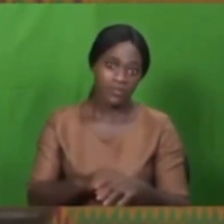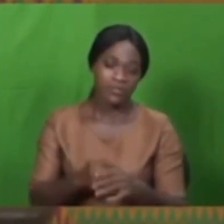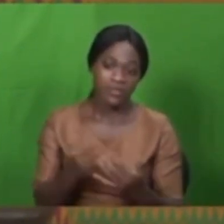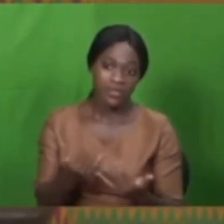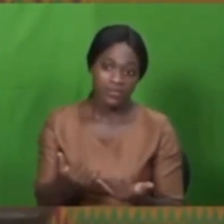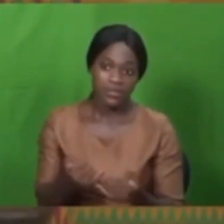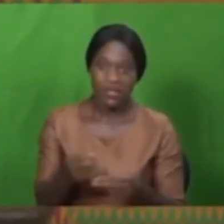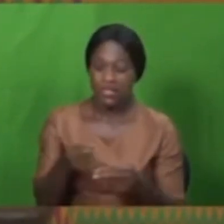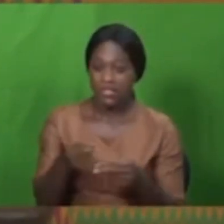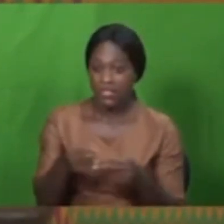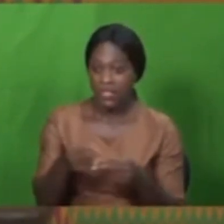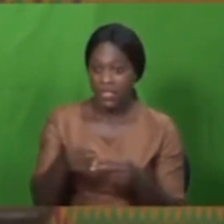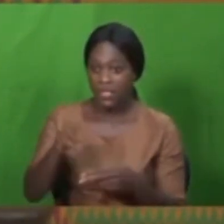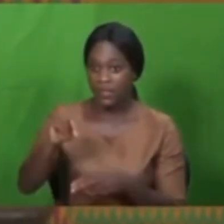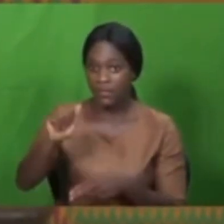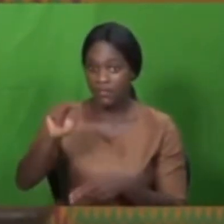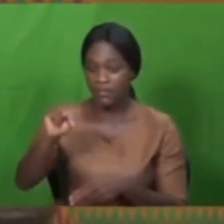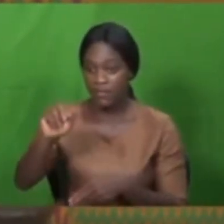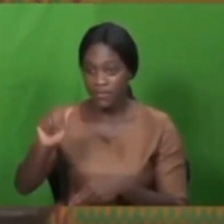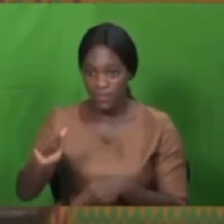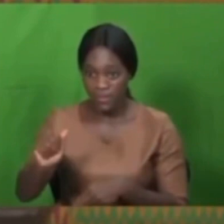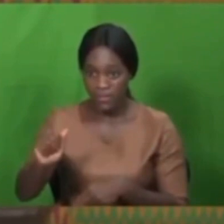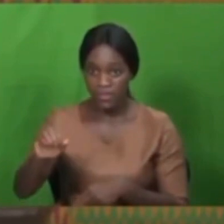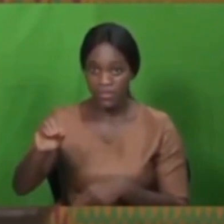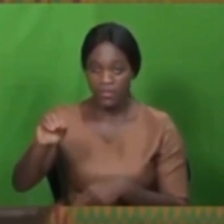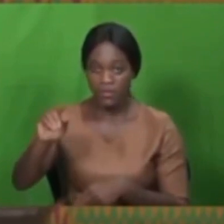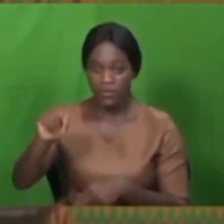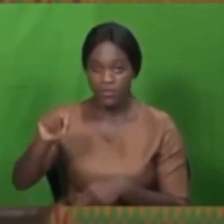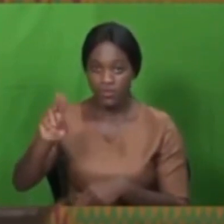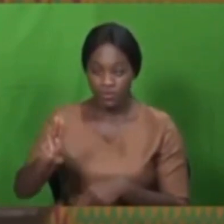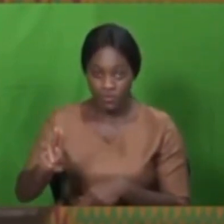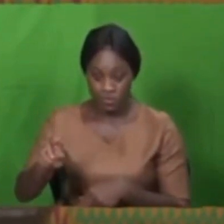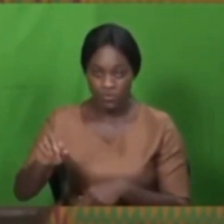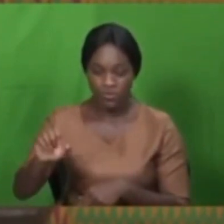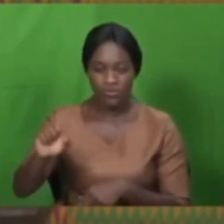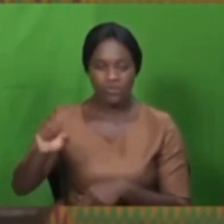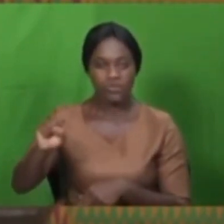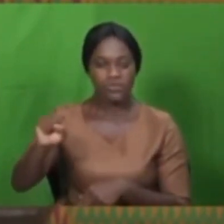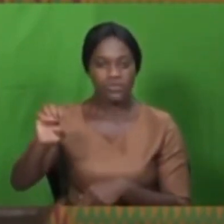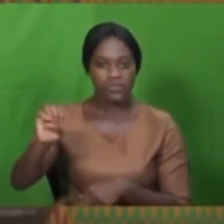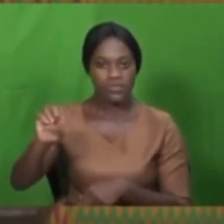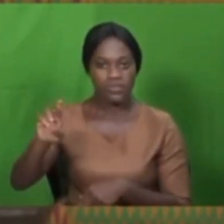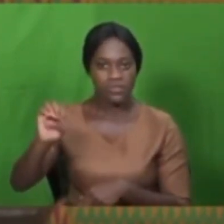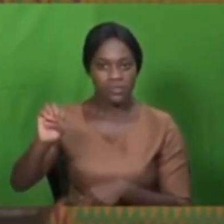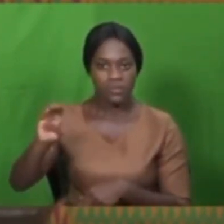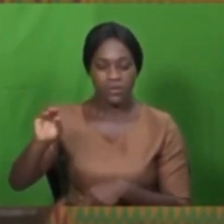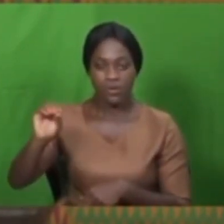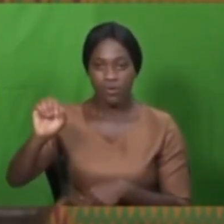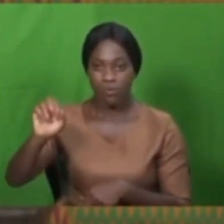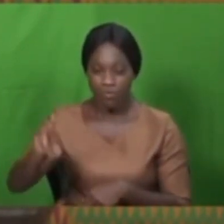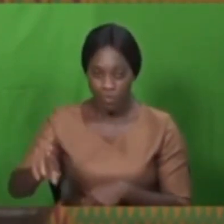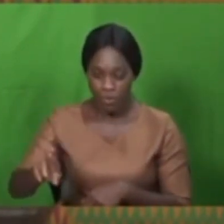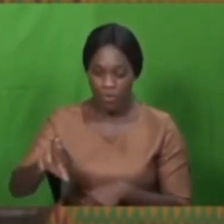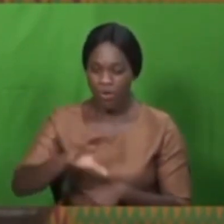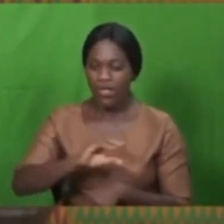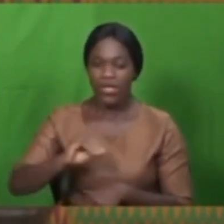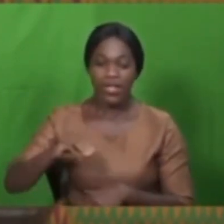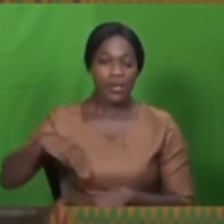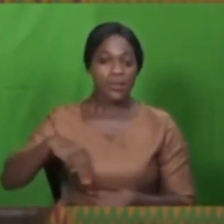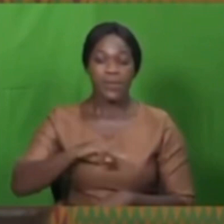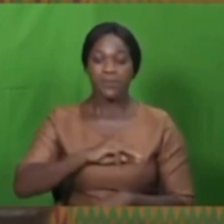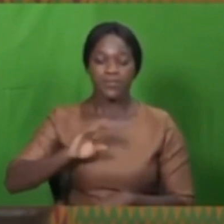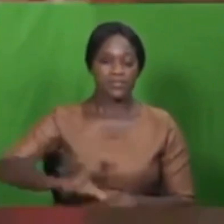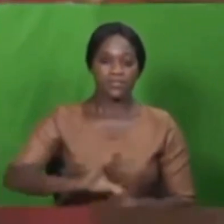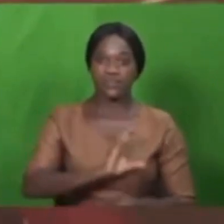Nana Otuo Sribua, and members of the Council of State.